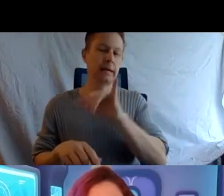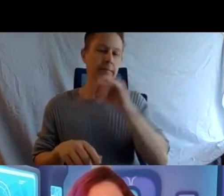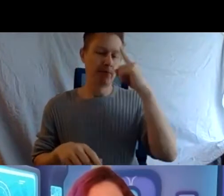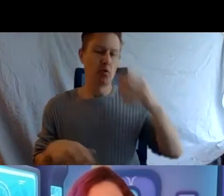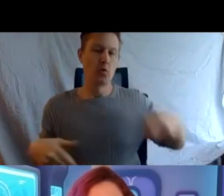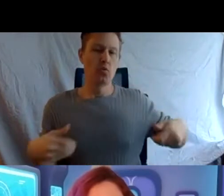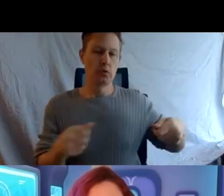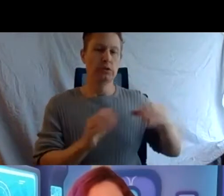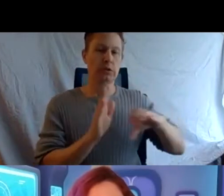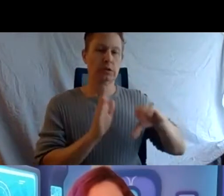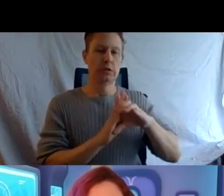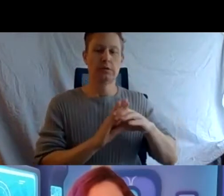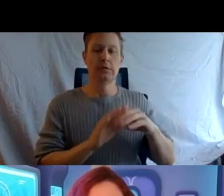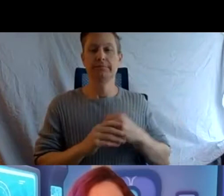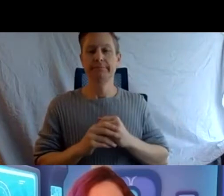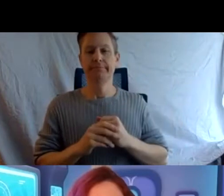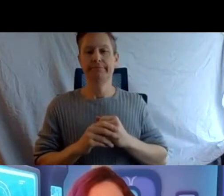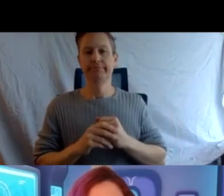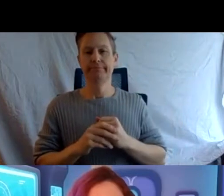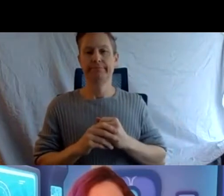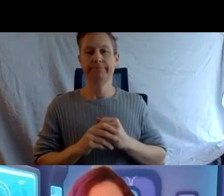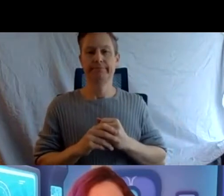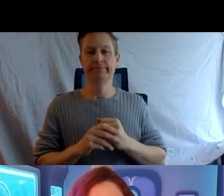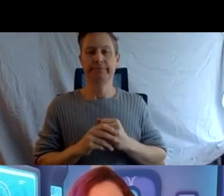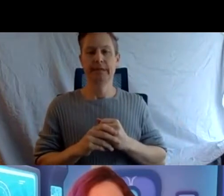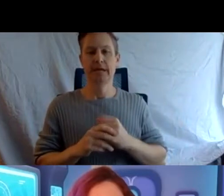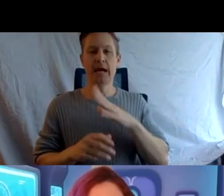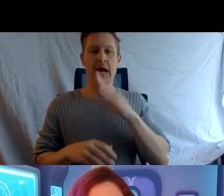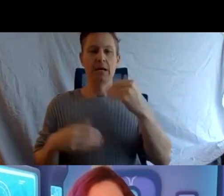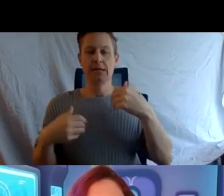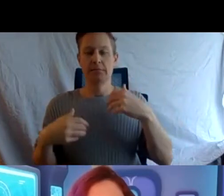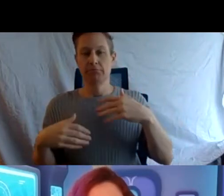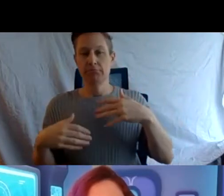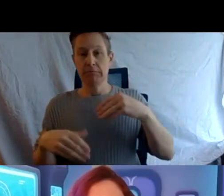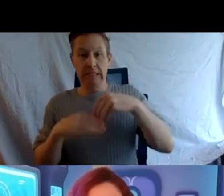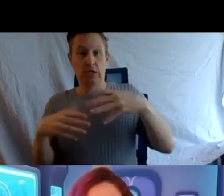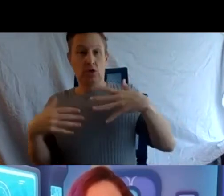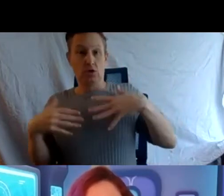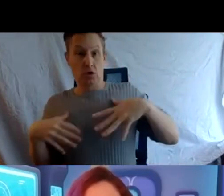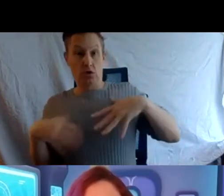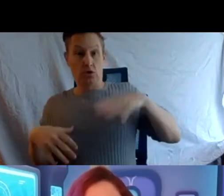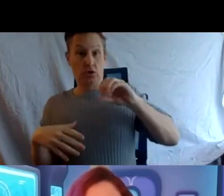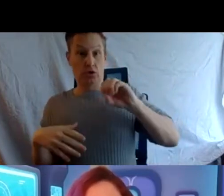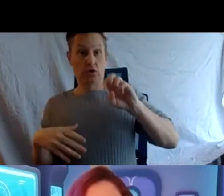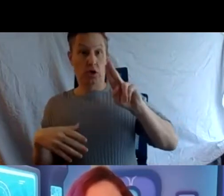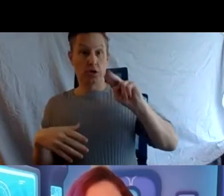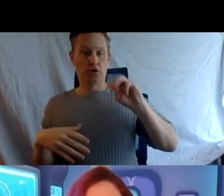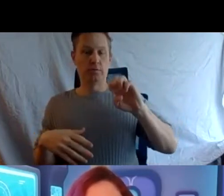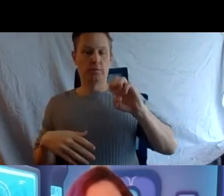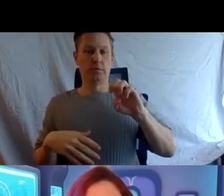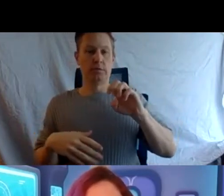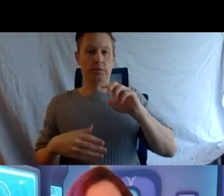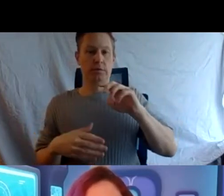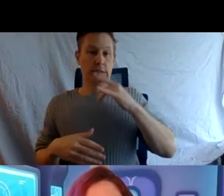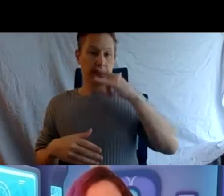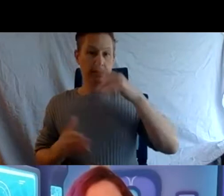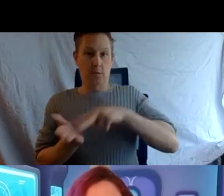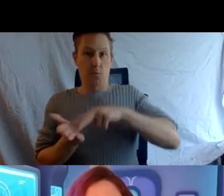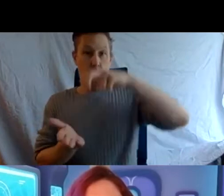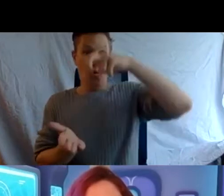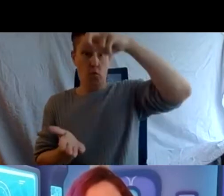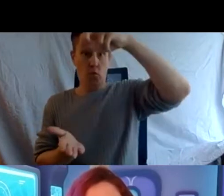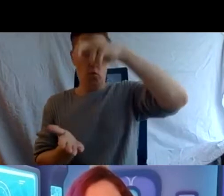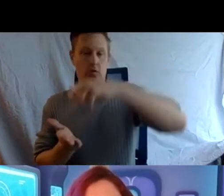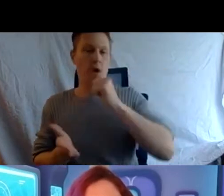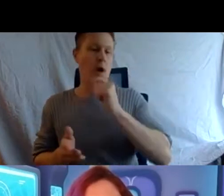costume, you know, the kids in costume jump higher than they really could in real life. So we felt we had some creative license